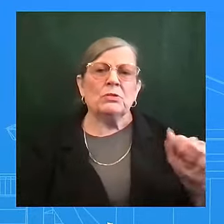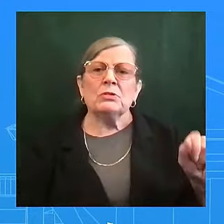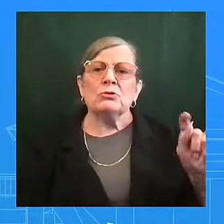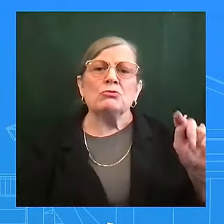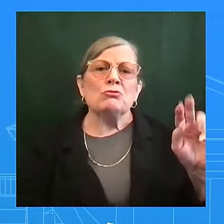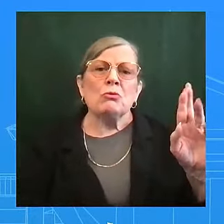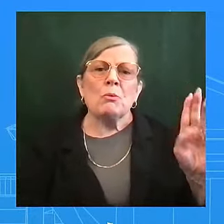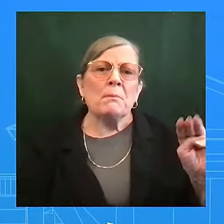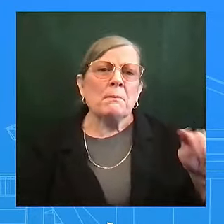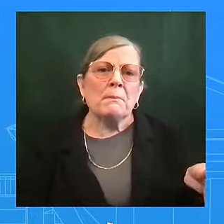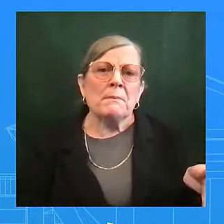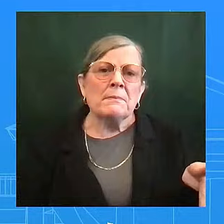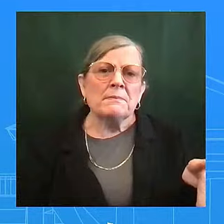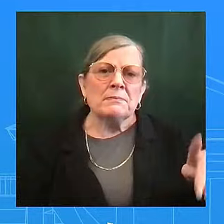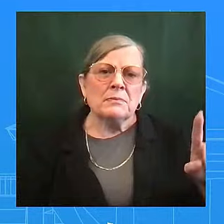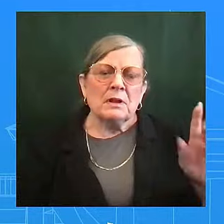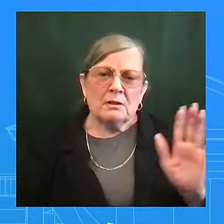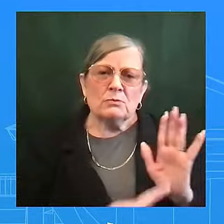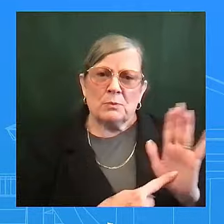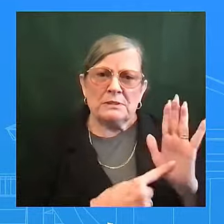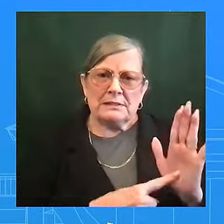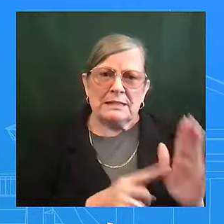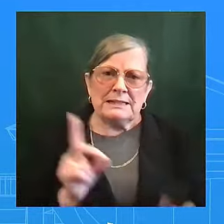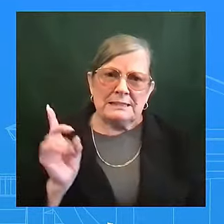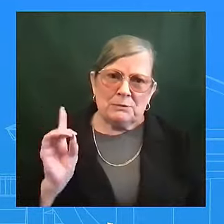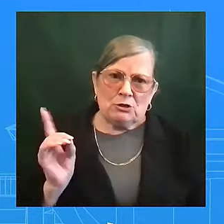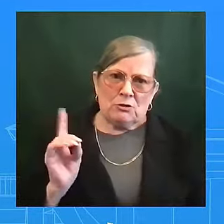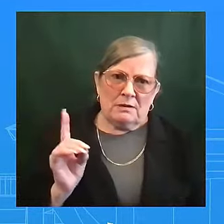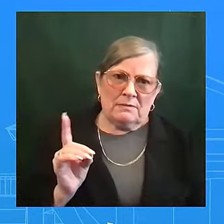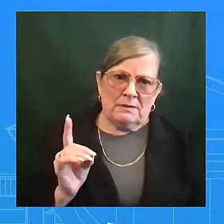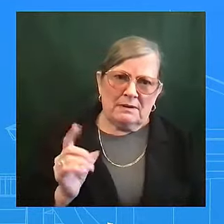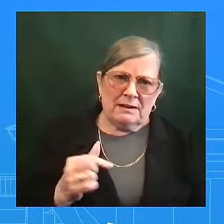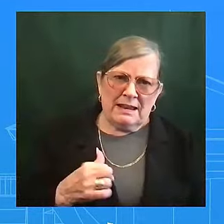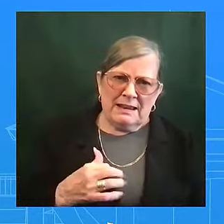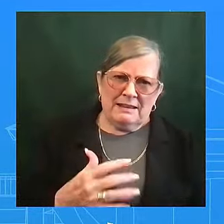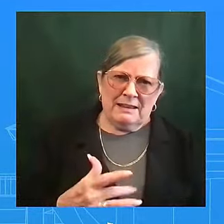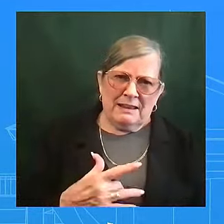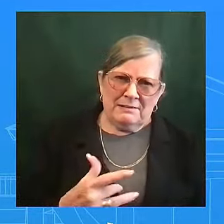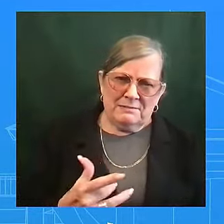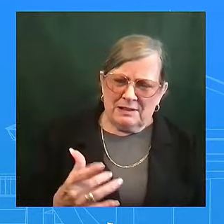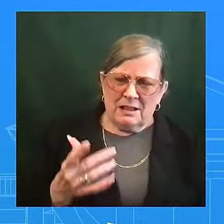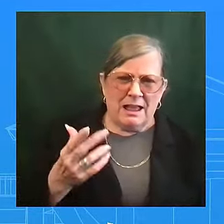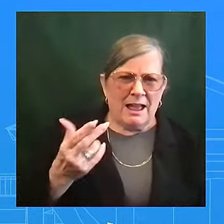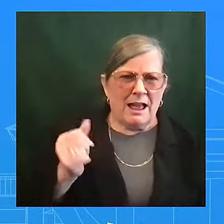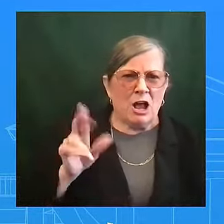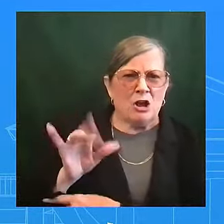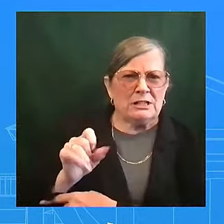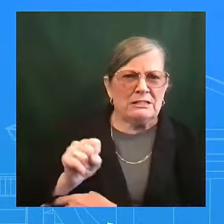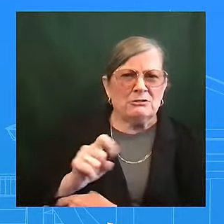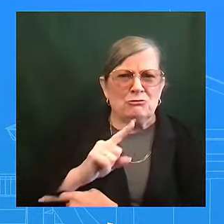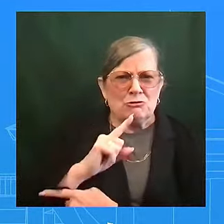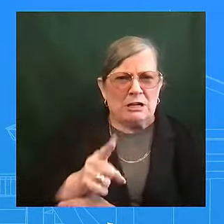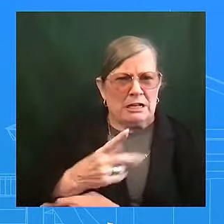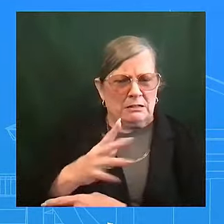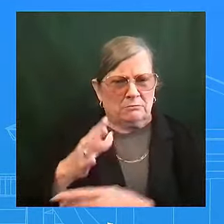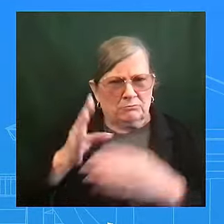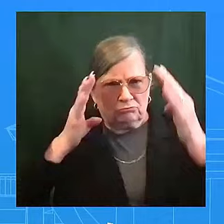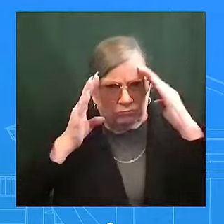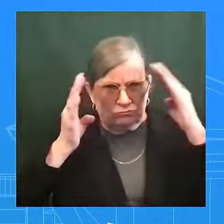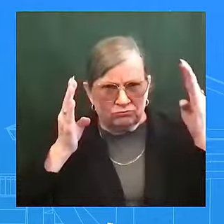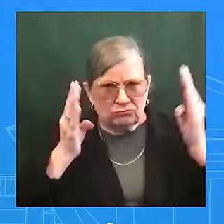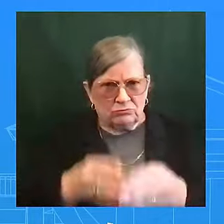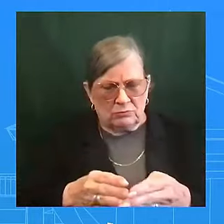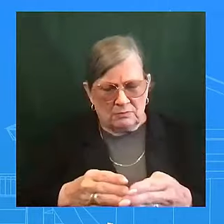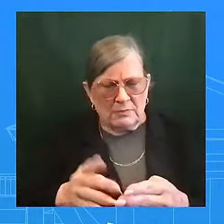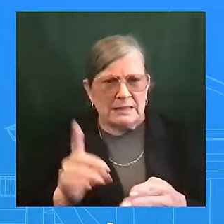she's, in fact, not abandoning her ideals, but making a pragmatic play toward the center to win the election. And that sends a chill